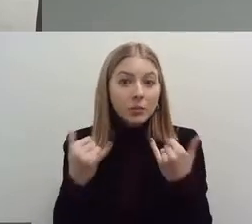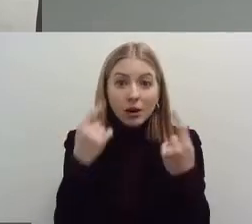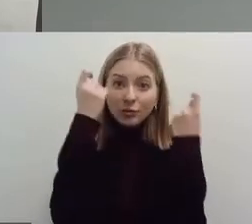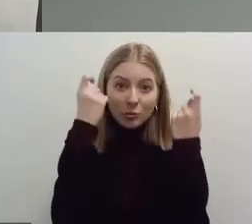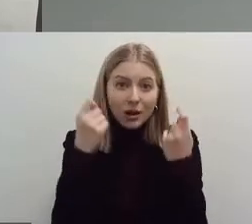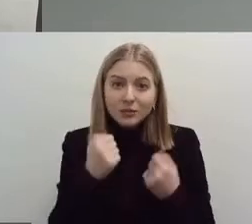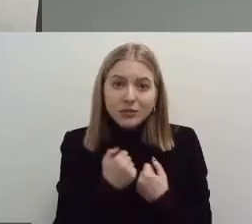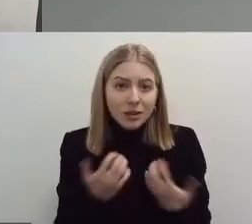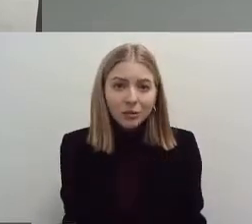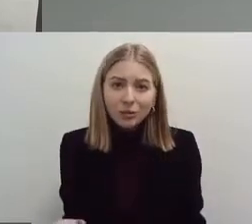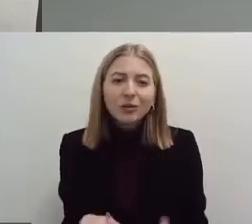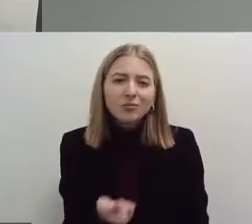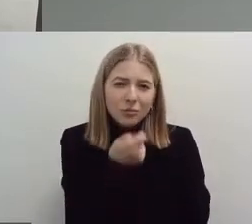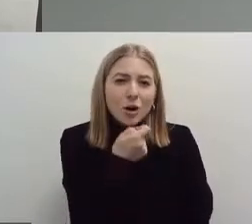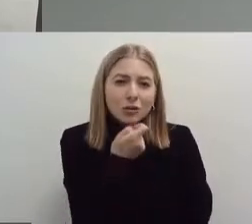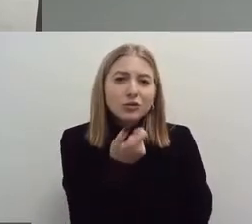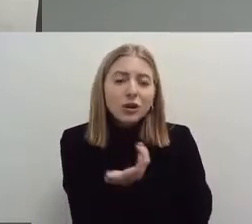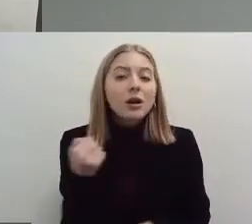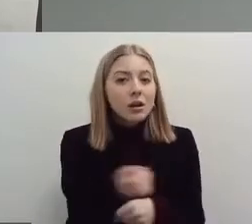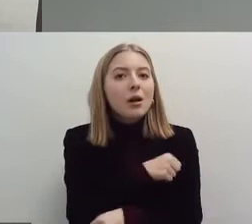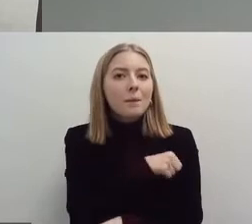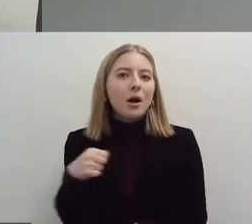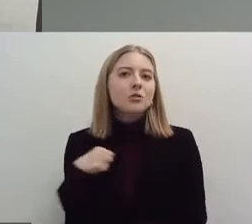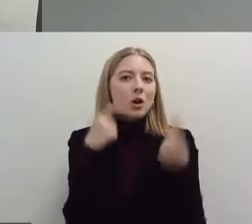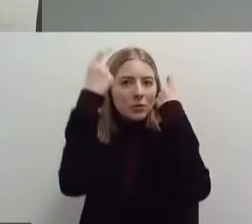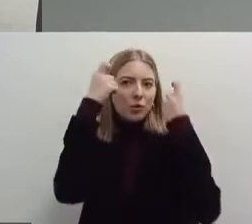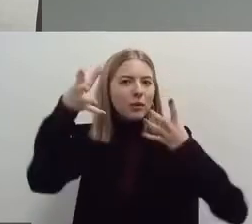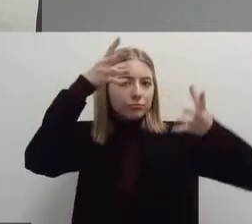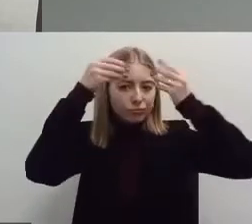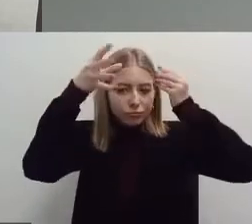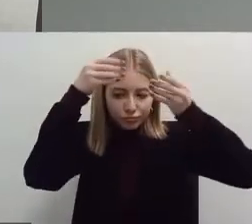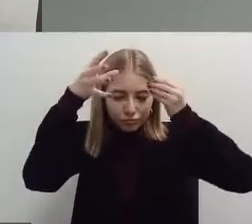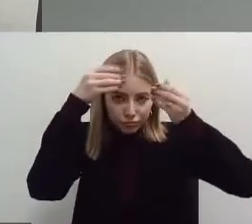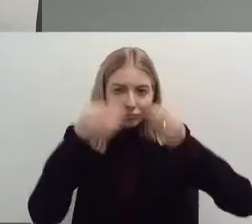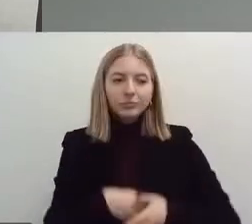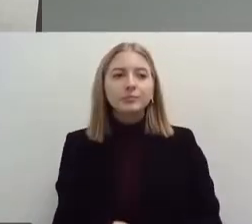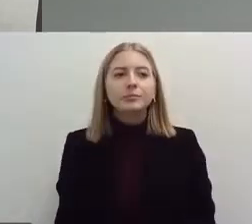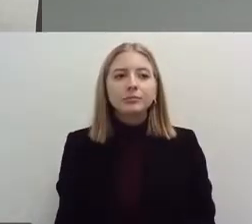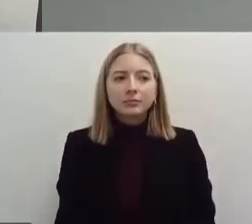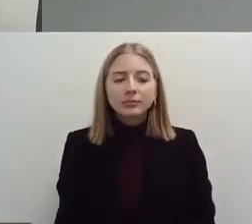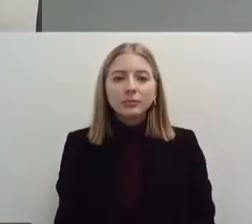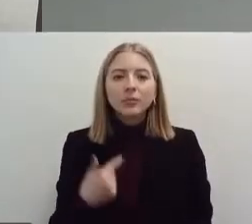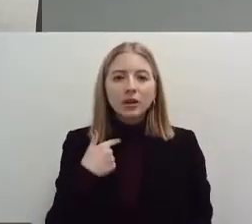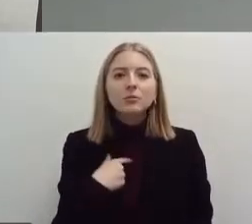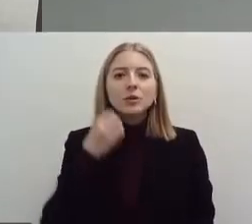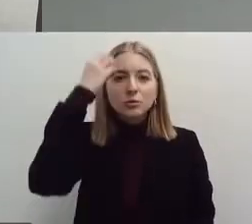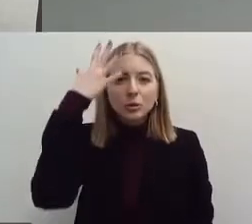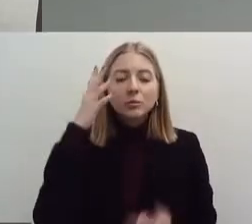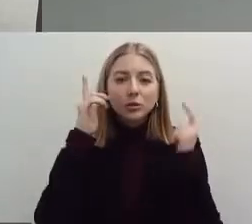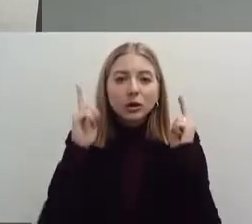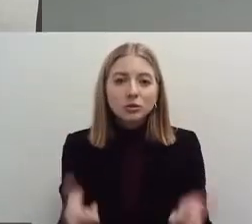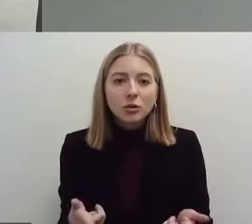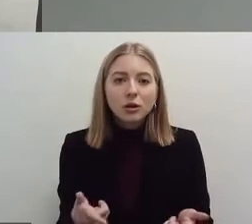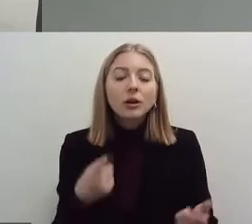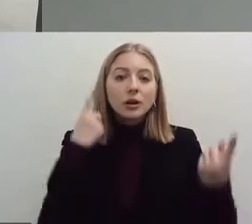how actually these things affect our well-being. More, we need to see how digitalization affects young people's